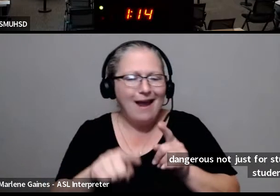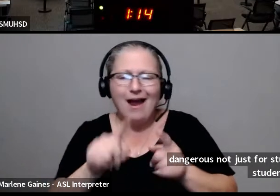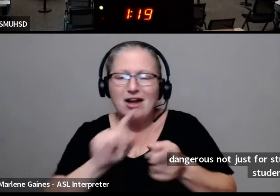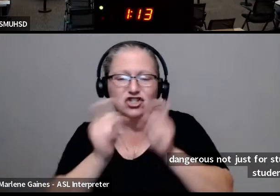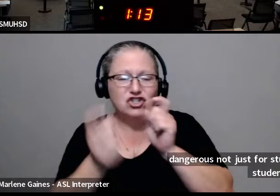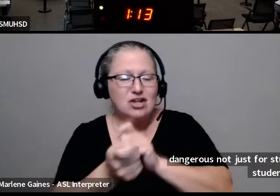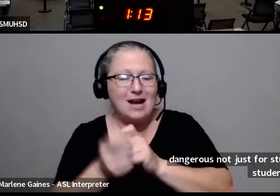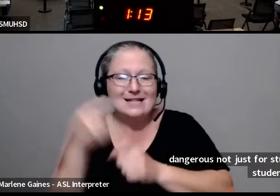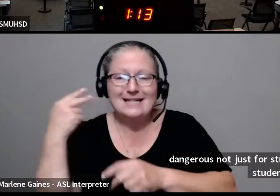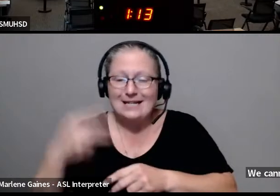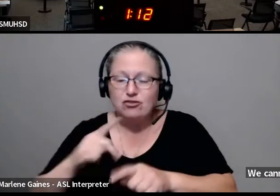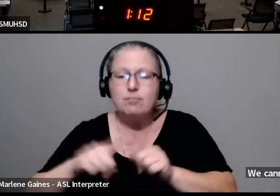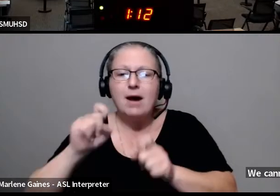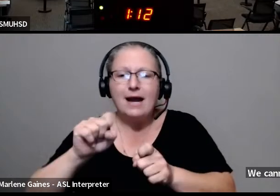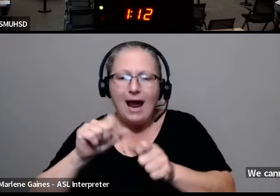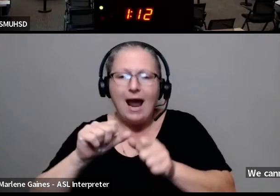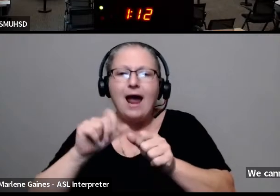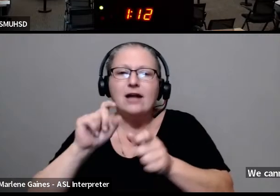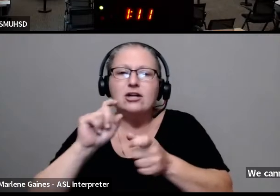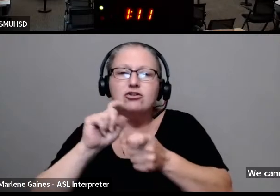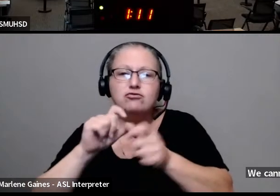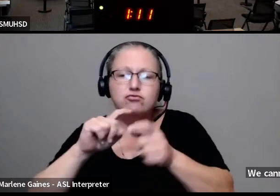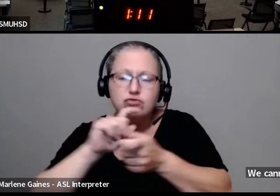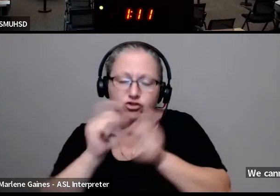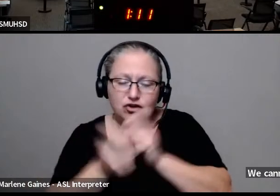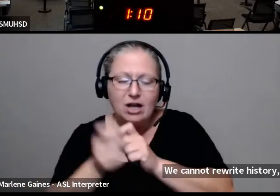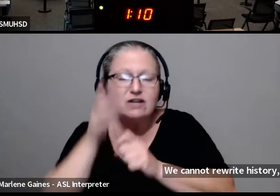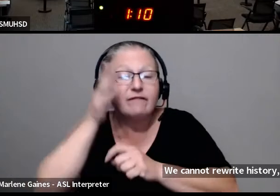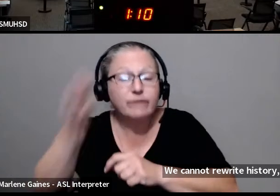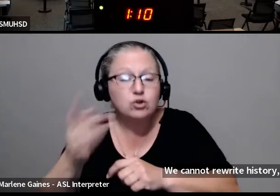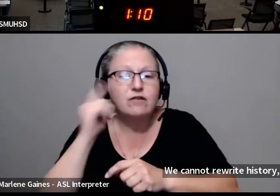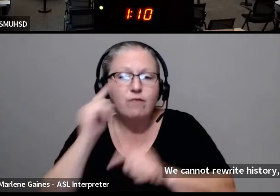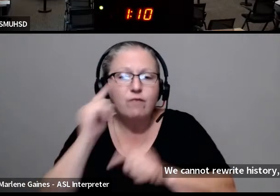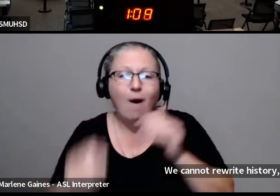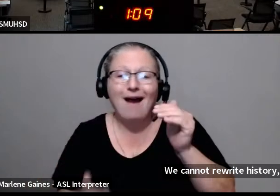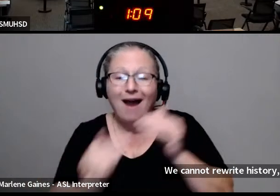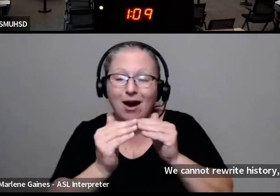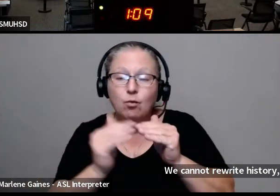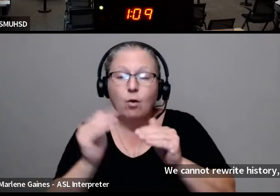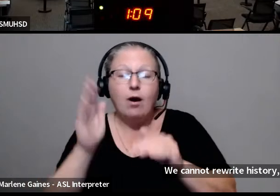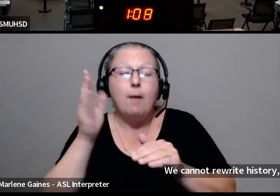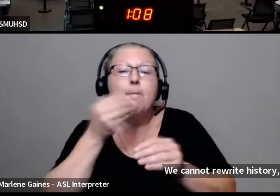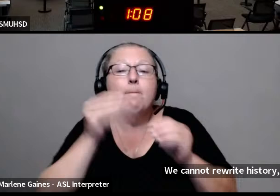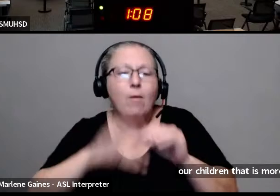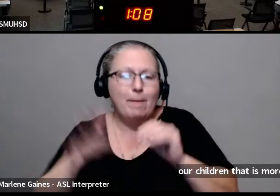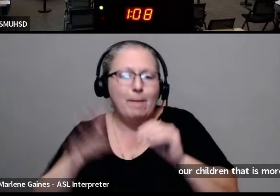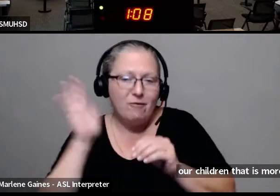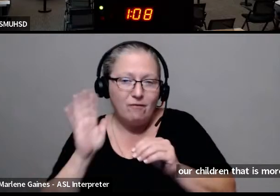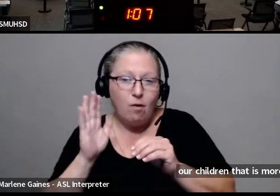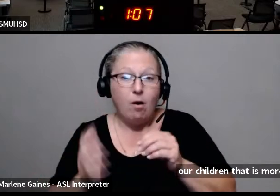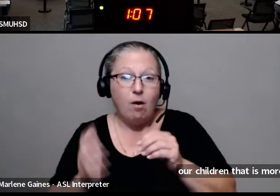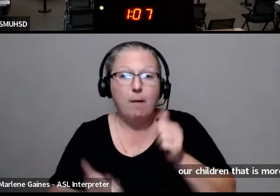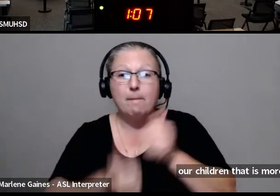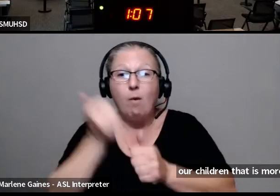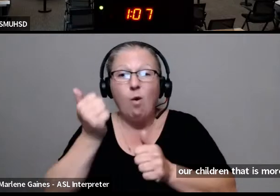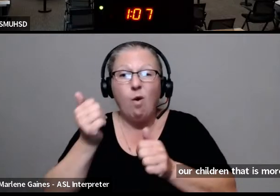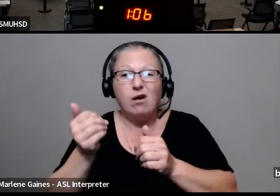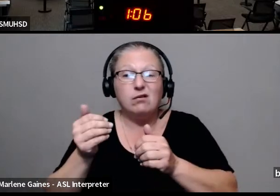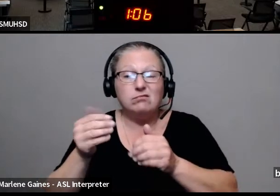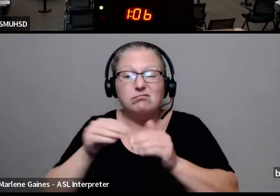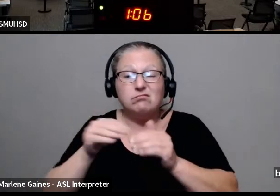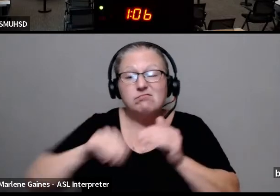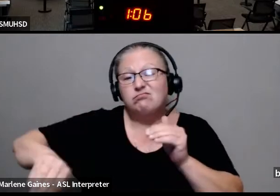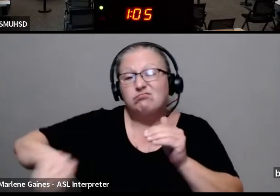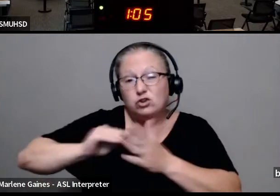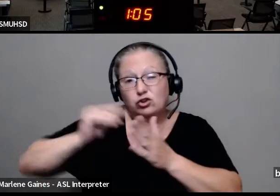we can shape a future for our children that is more equitable than it has ever been. When our most marginalized and underrepresented students